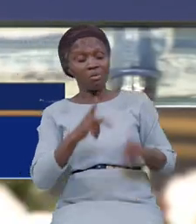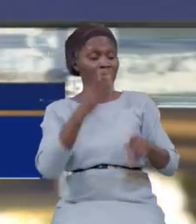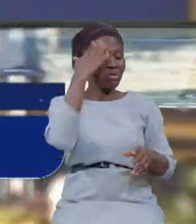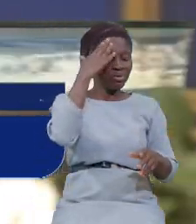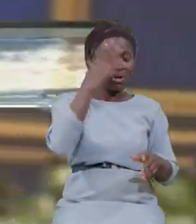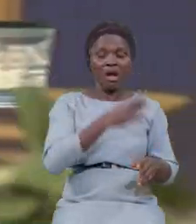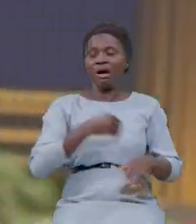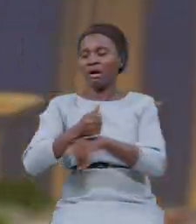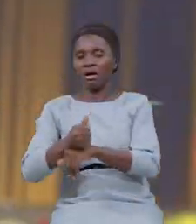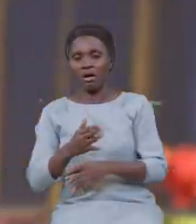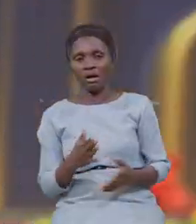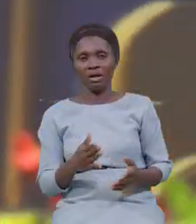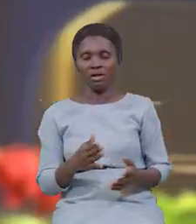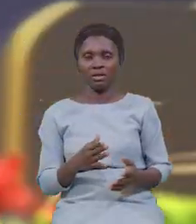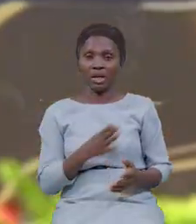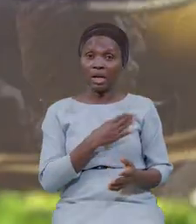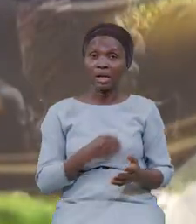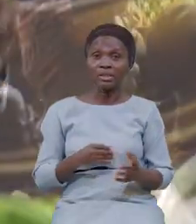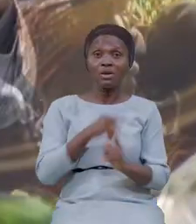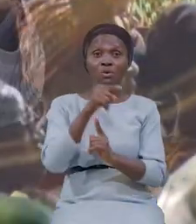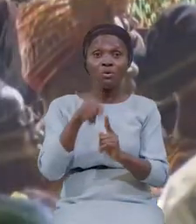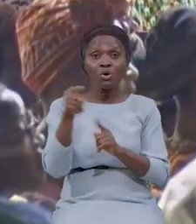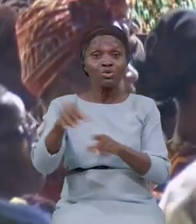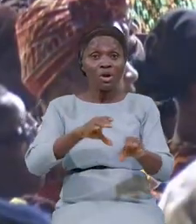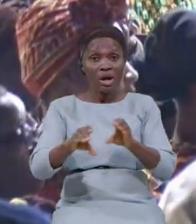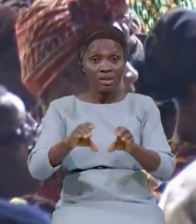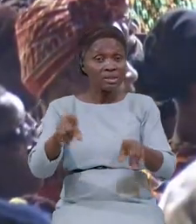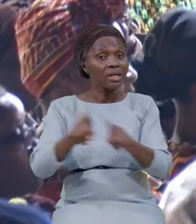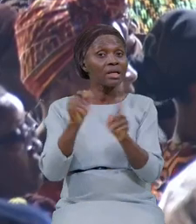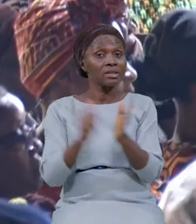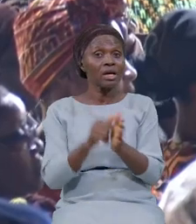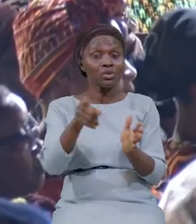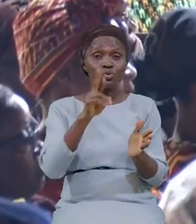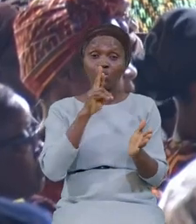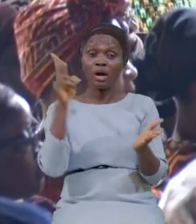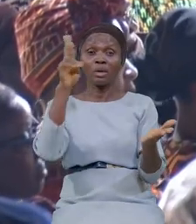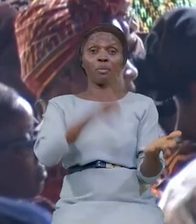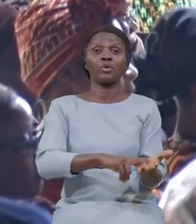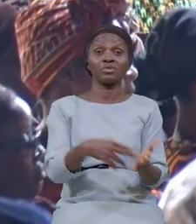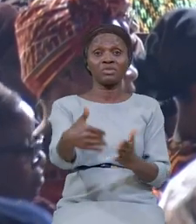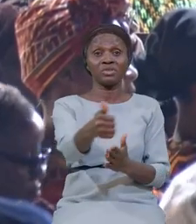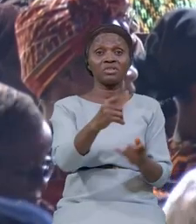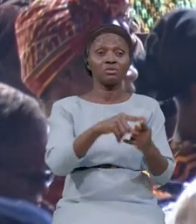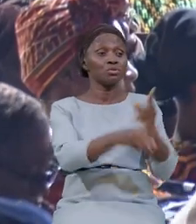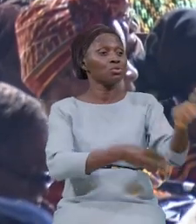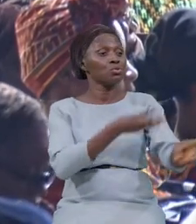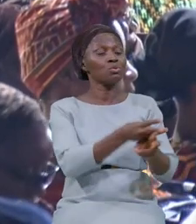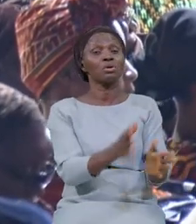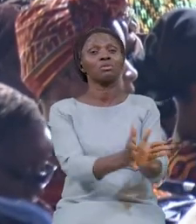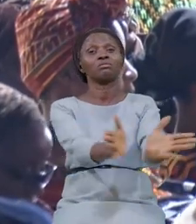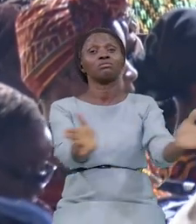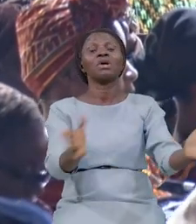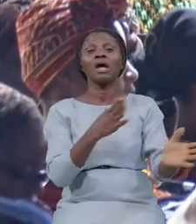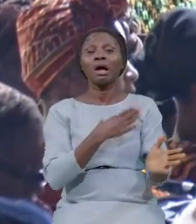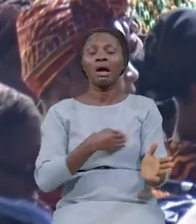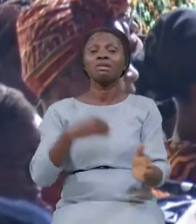you blow it up, and you are reporting yourself to the world, I'm emotionally about this, and